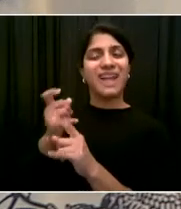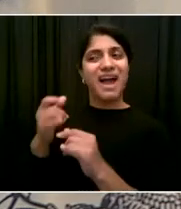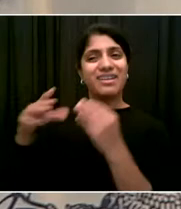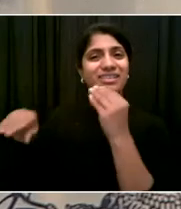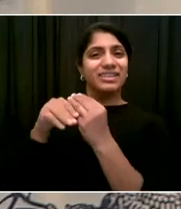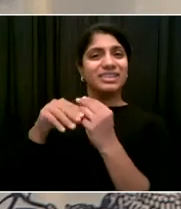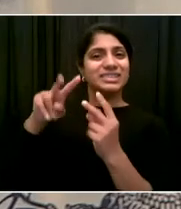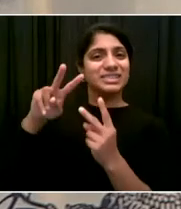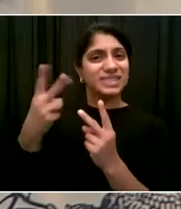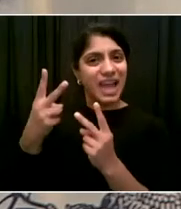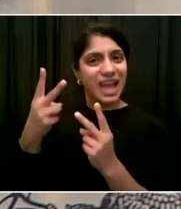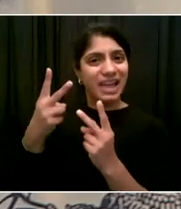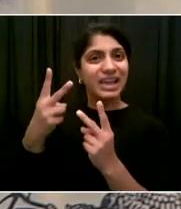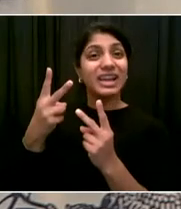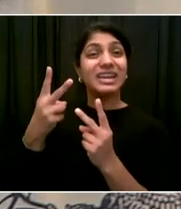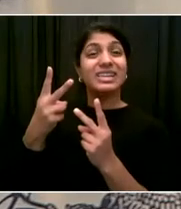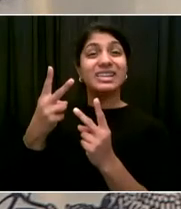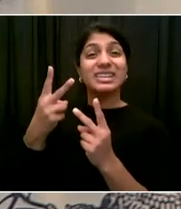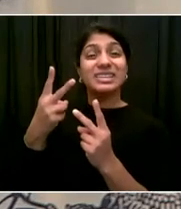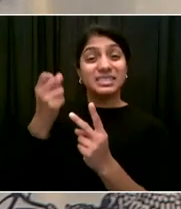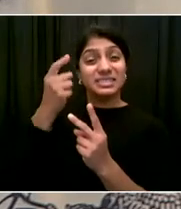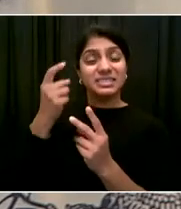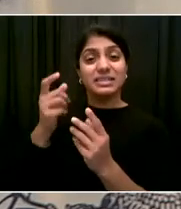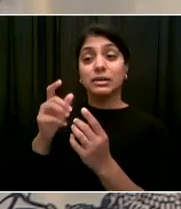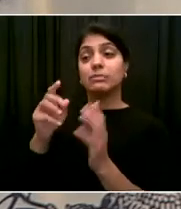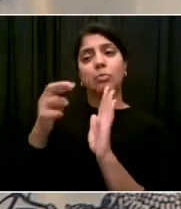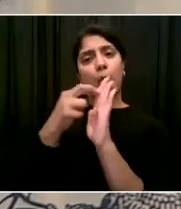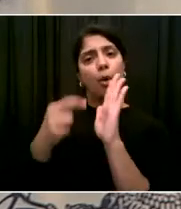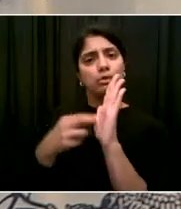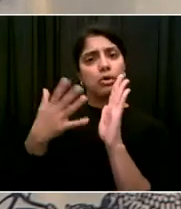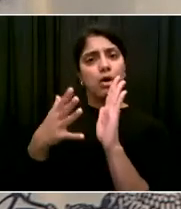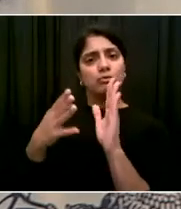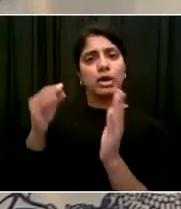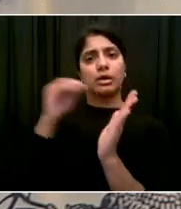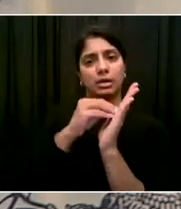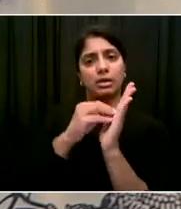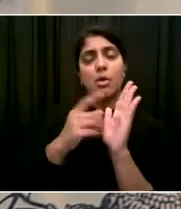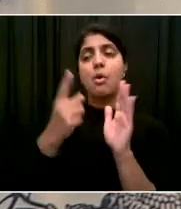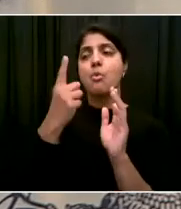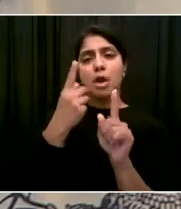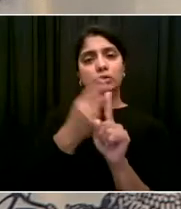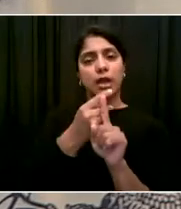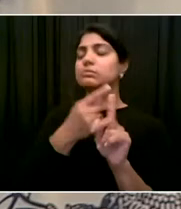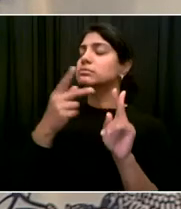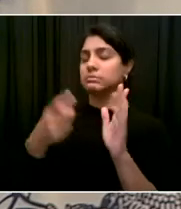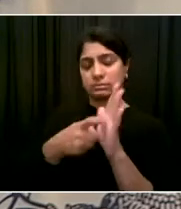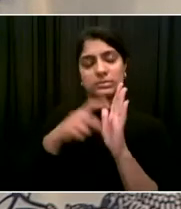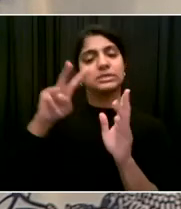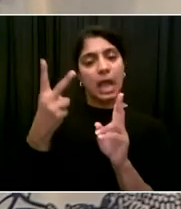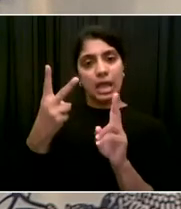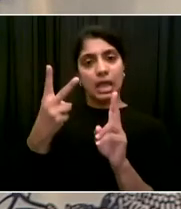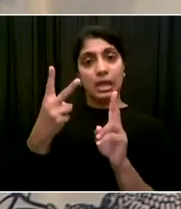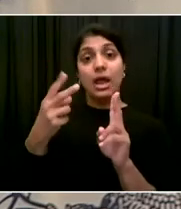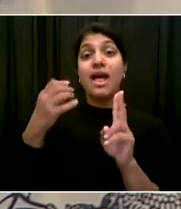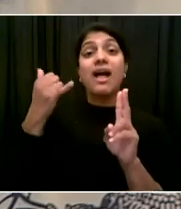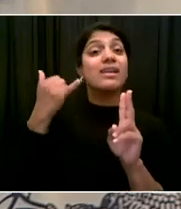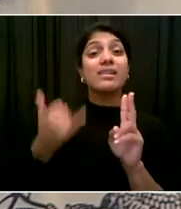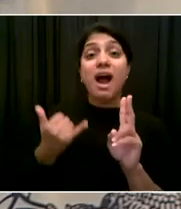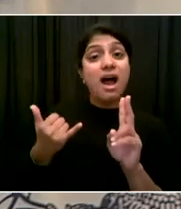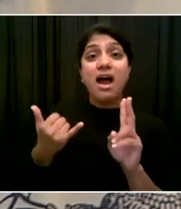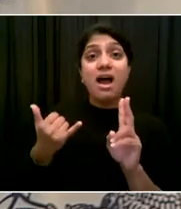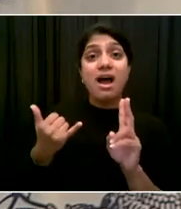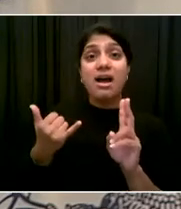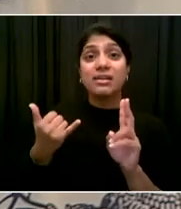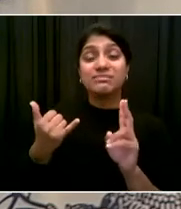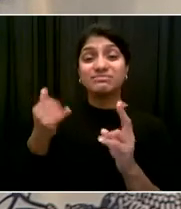under one of those mandates. And to the other part of your question, we're certainly looking at the question of adding boosters. We're in